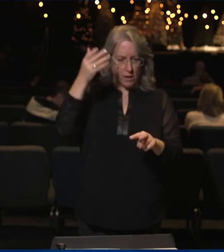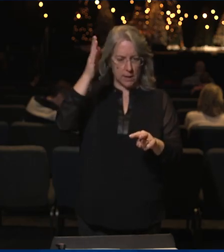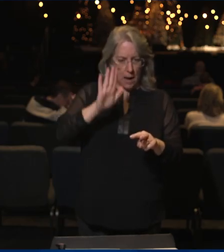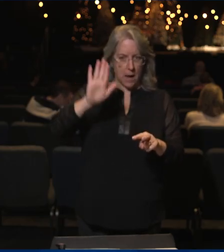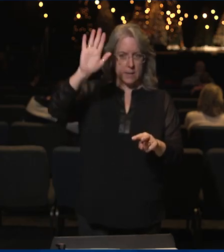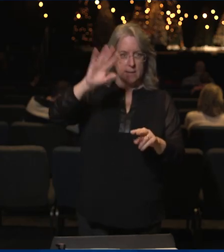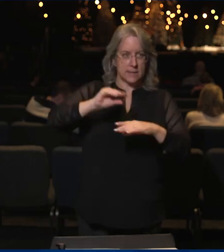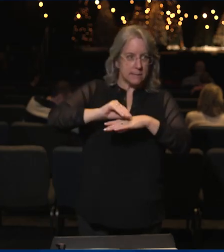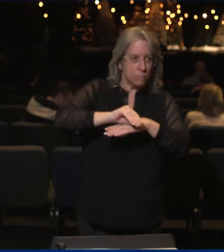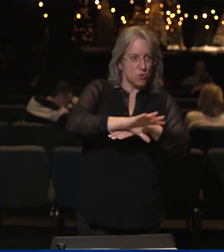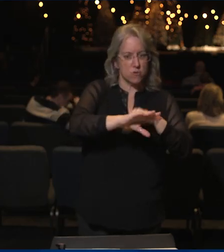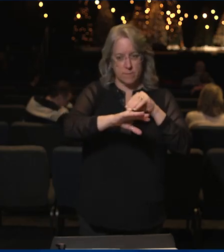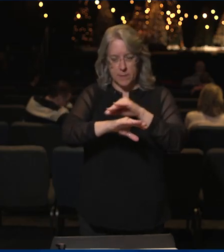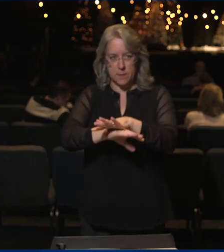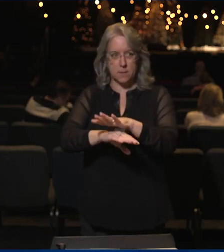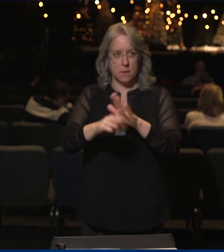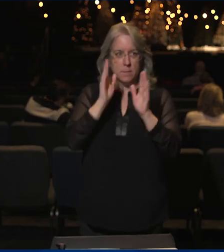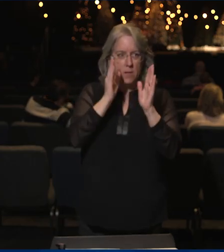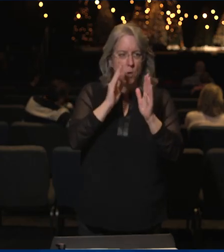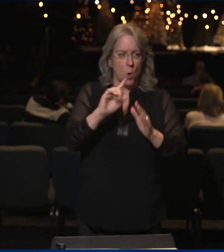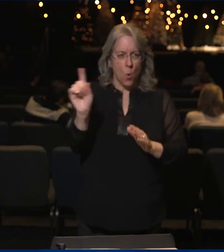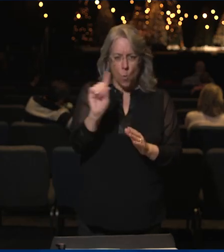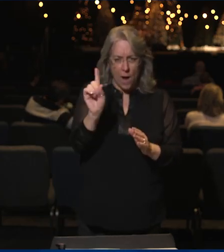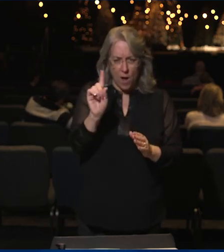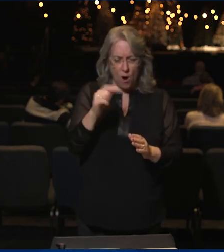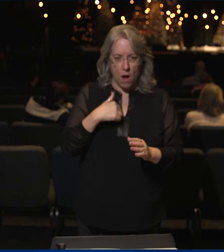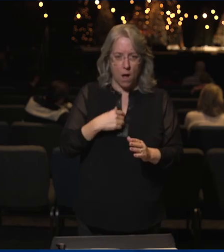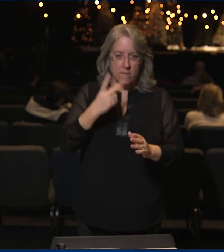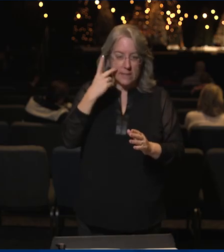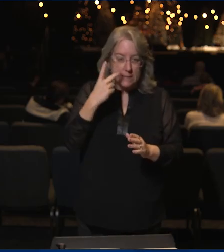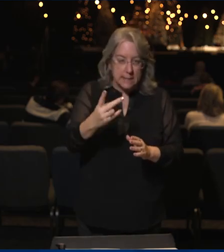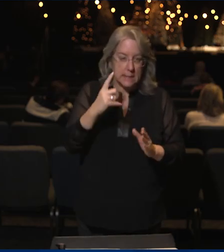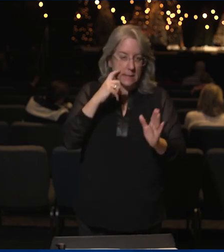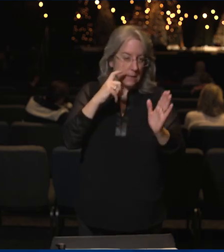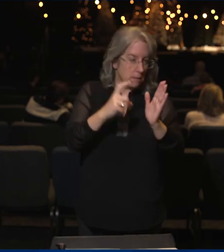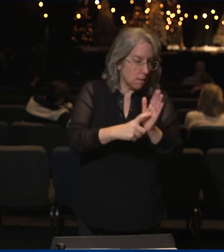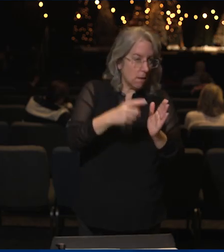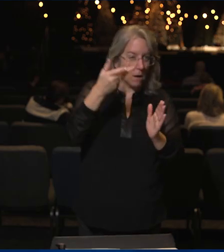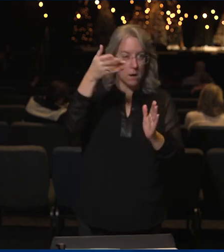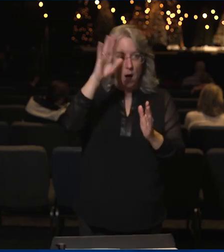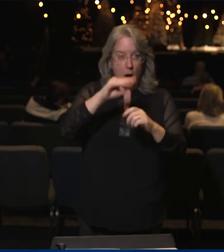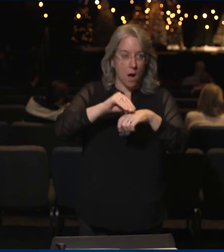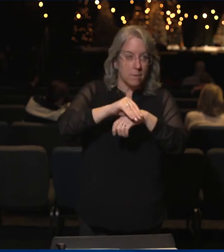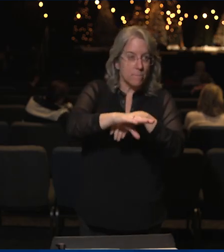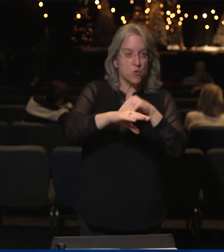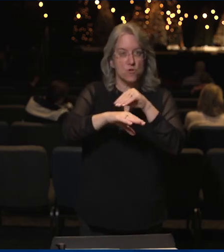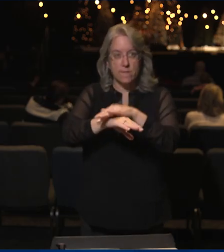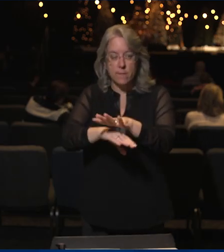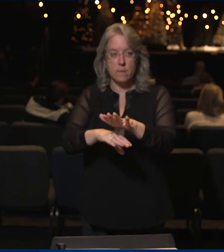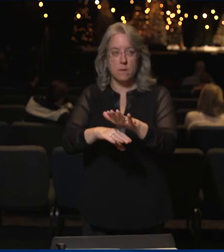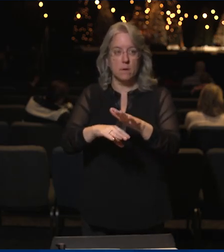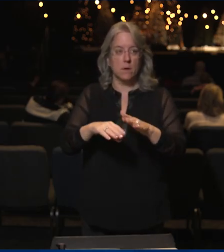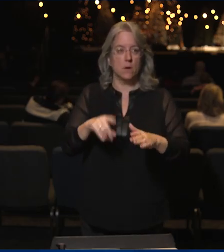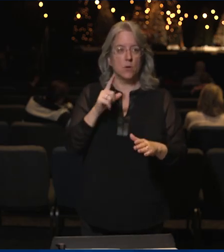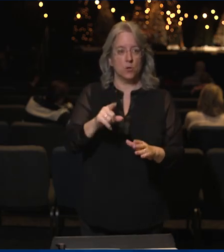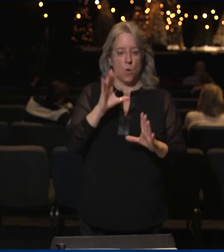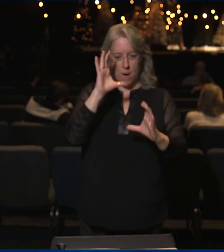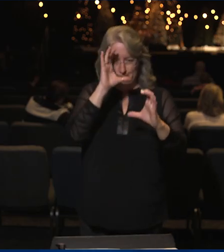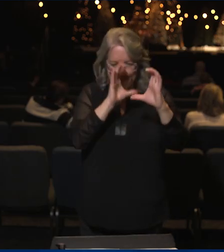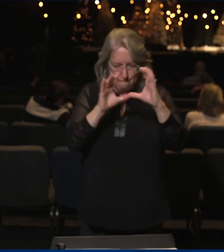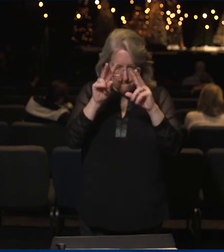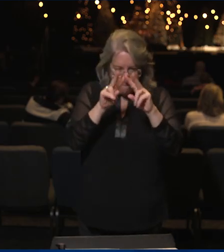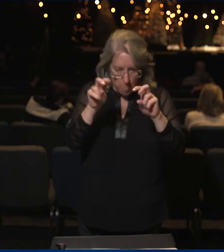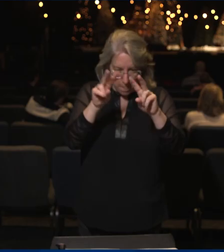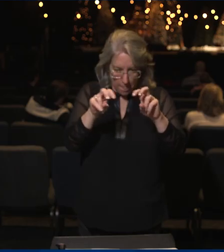So you're paying attention. Where have I seen God moving? You're examining your life for places where